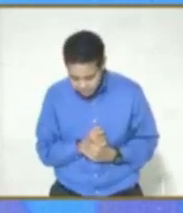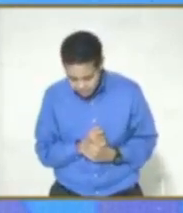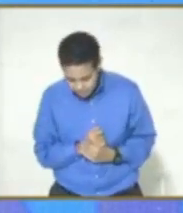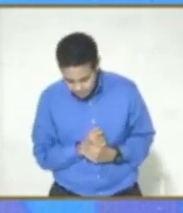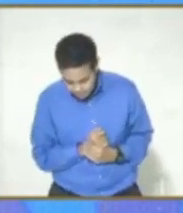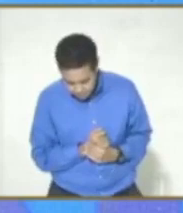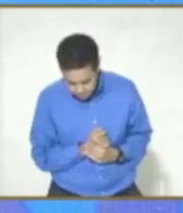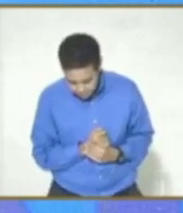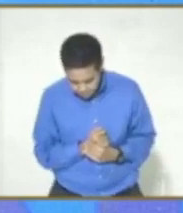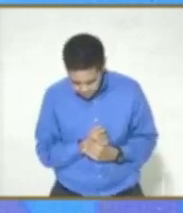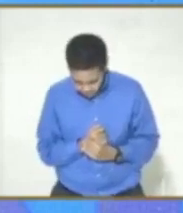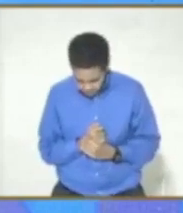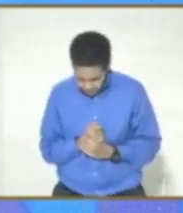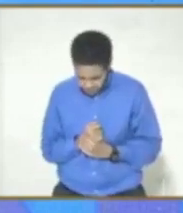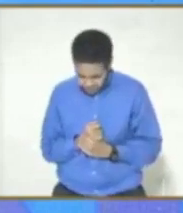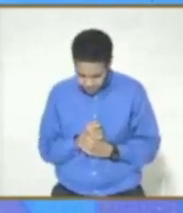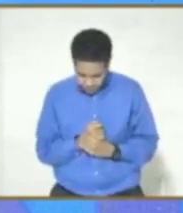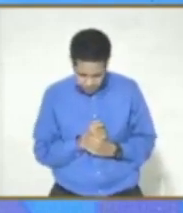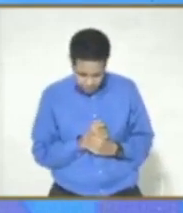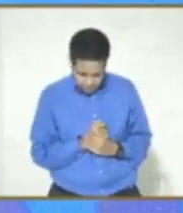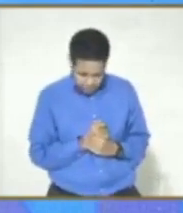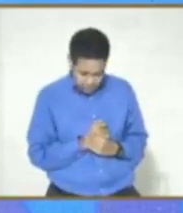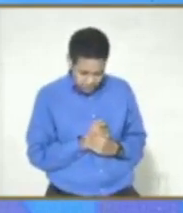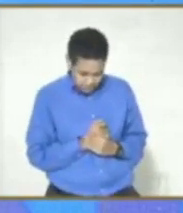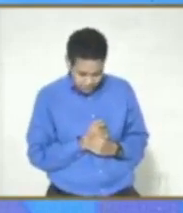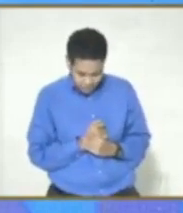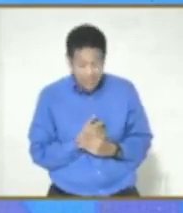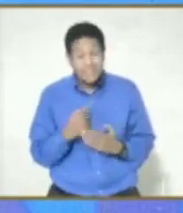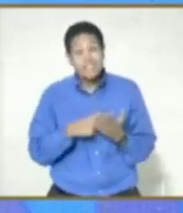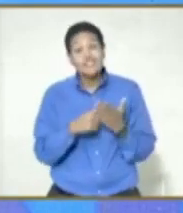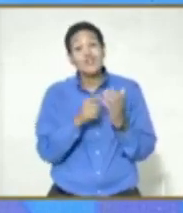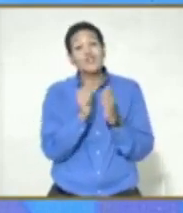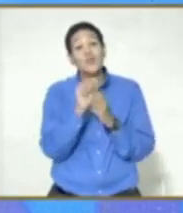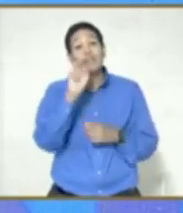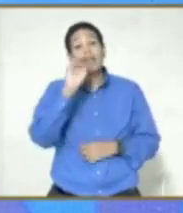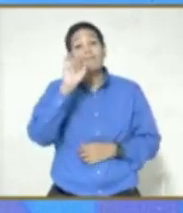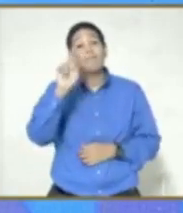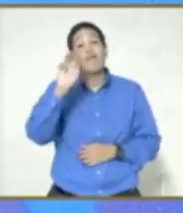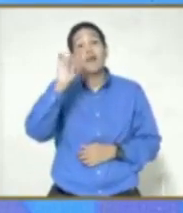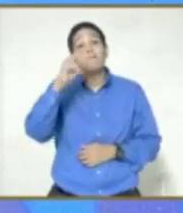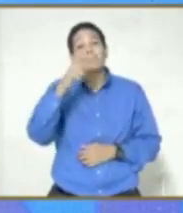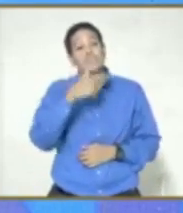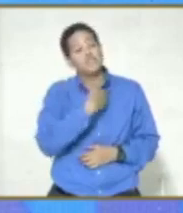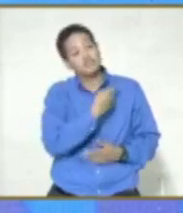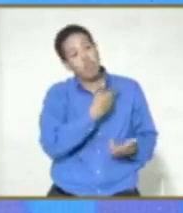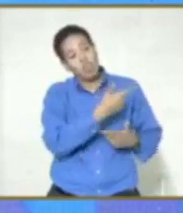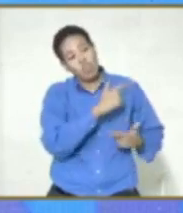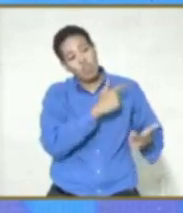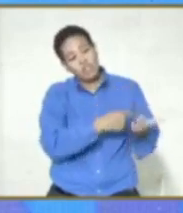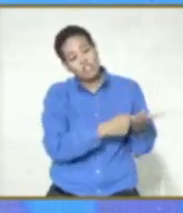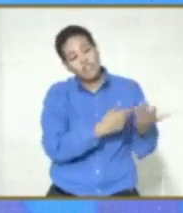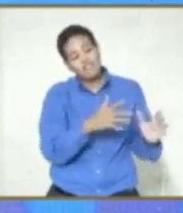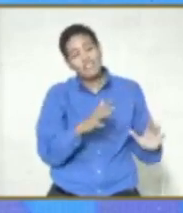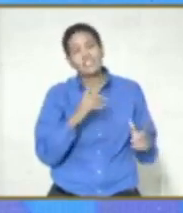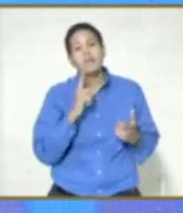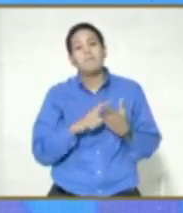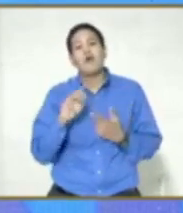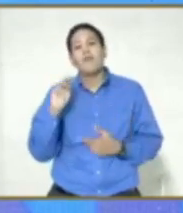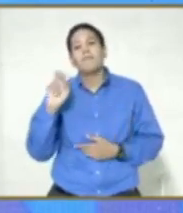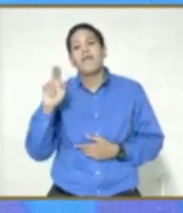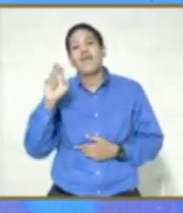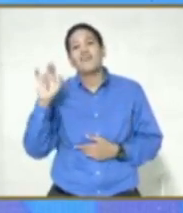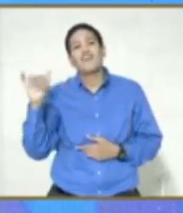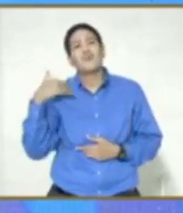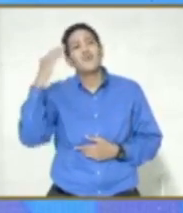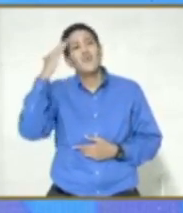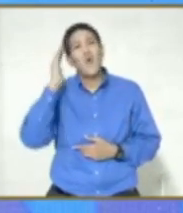Mitchell, and I've not said it to Mayor Query, but as you know, our farmers are presently